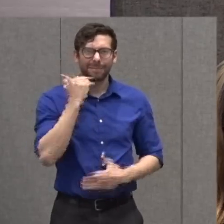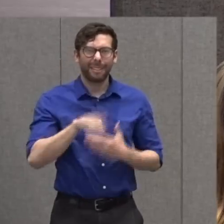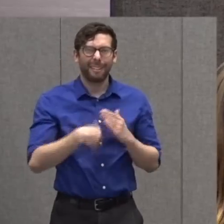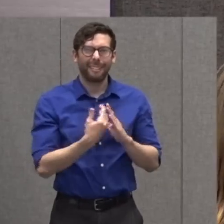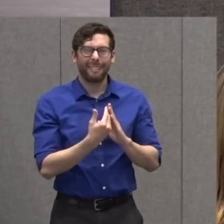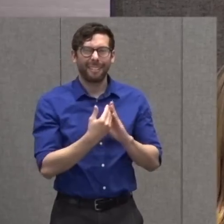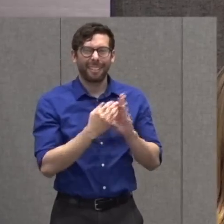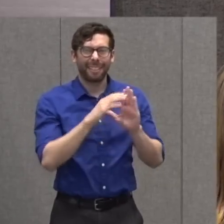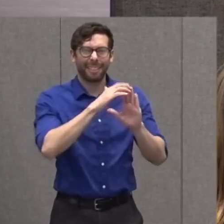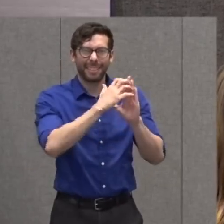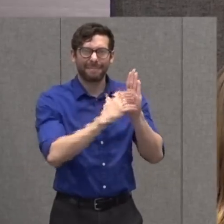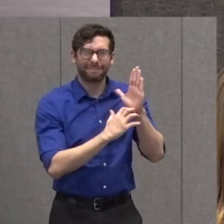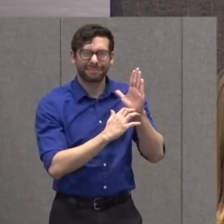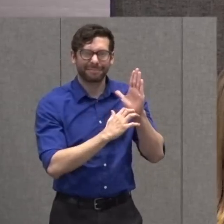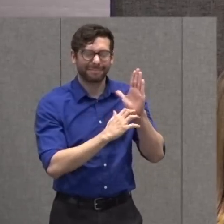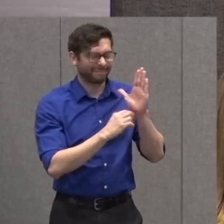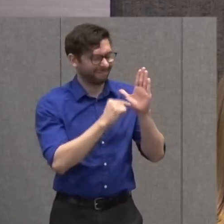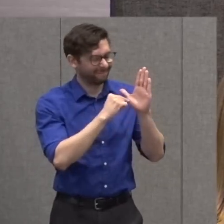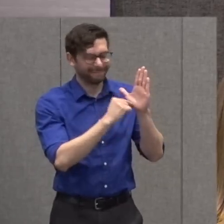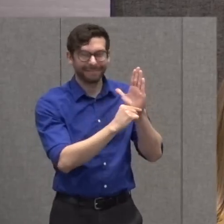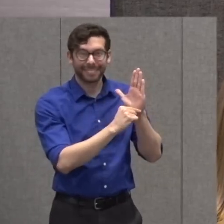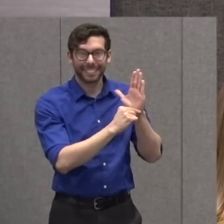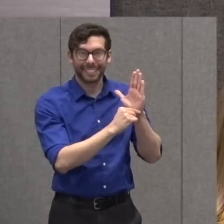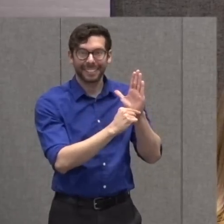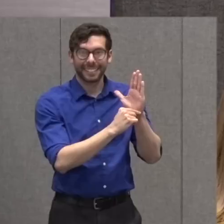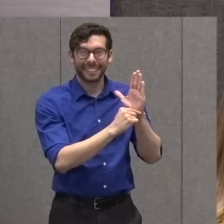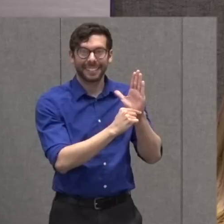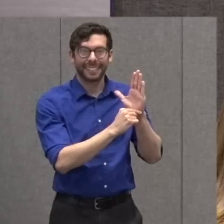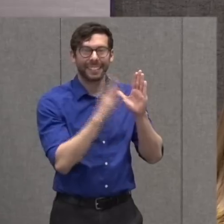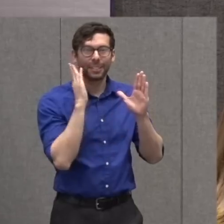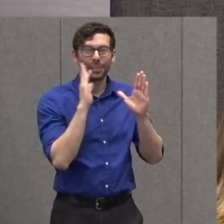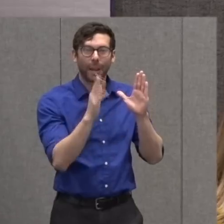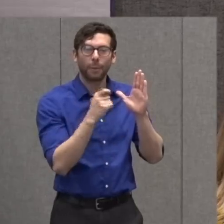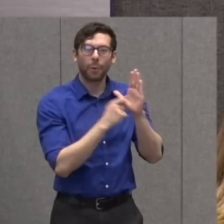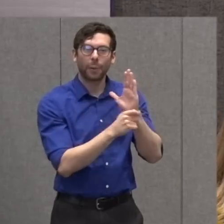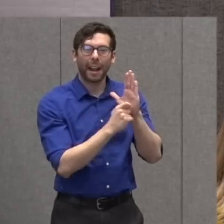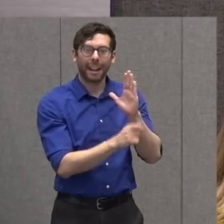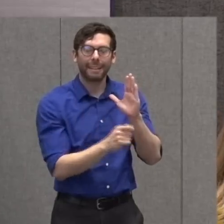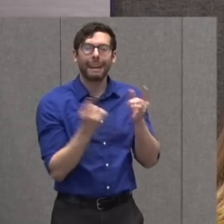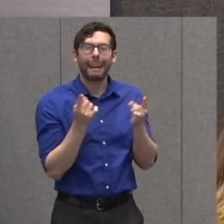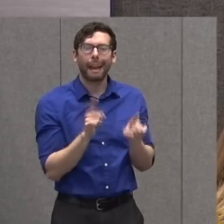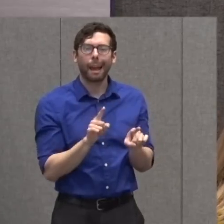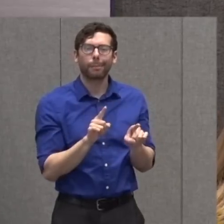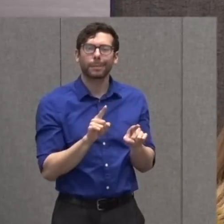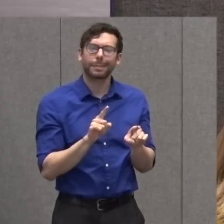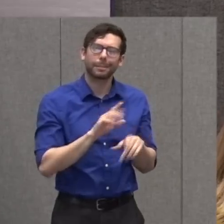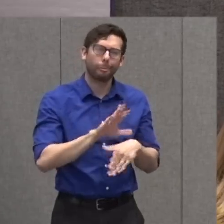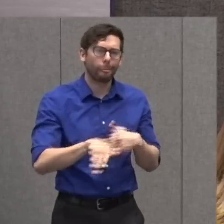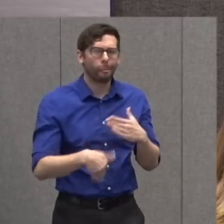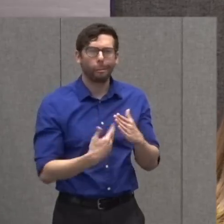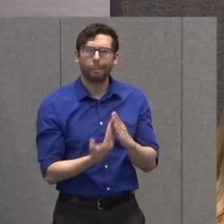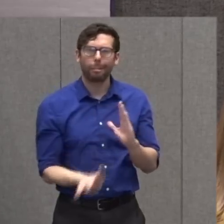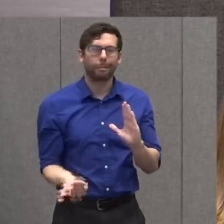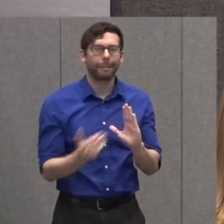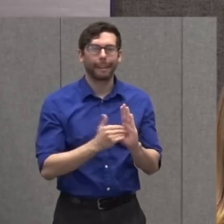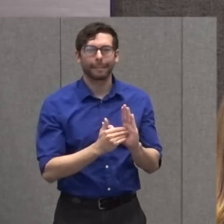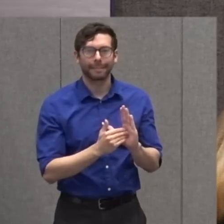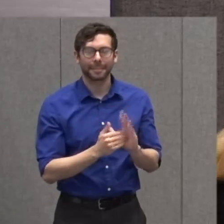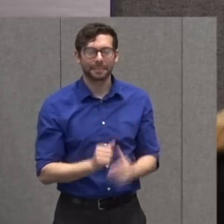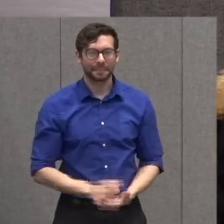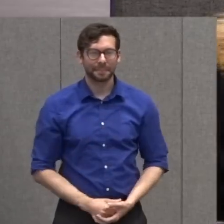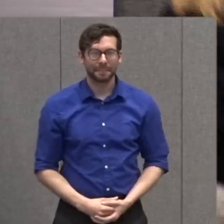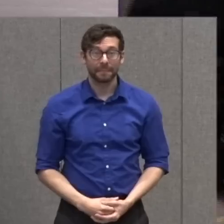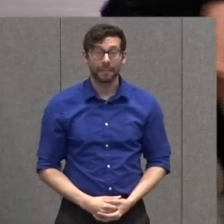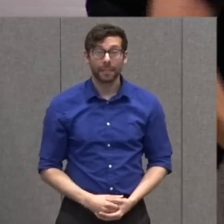And then it happens all over again. I'm going to write all over again. So that is